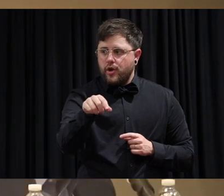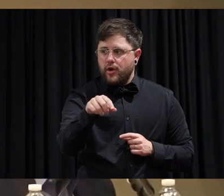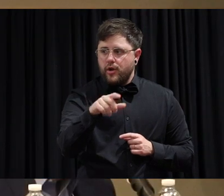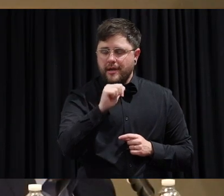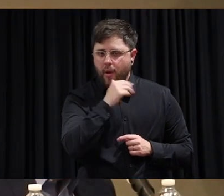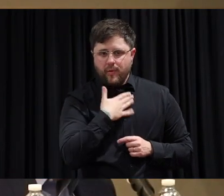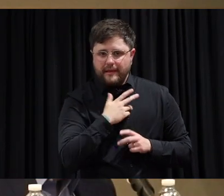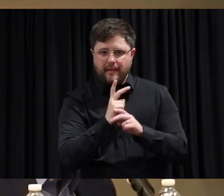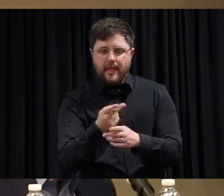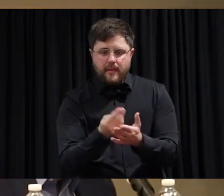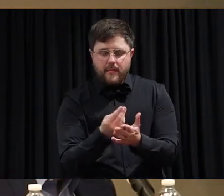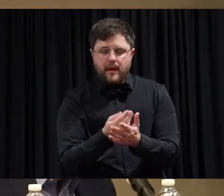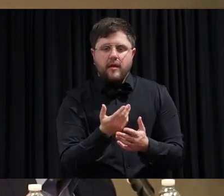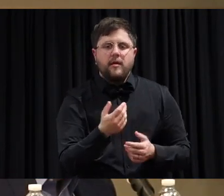money.